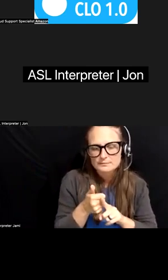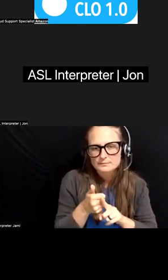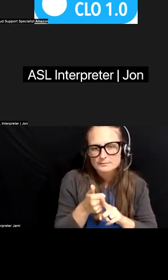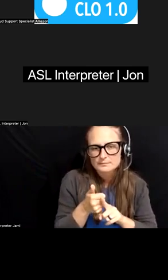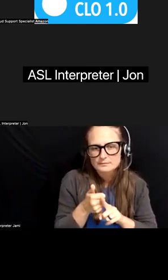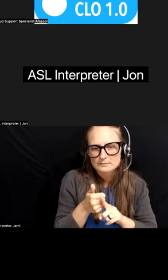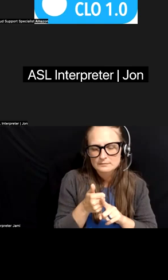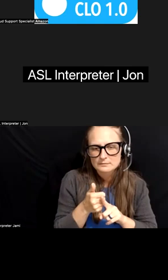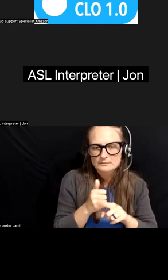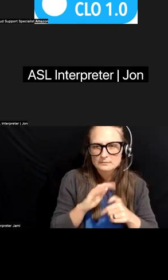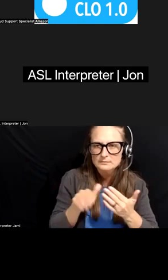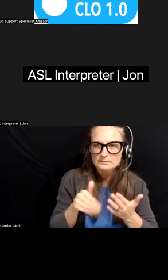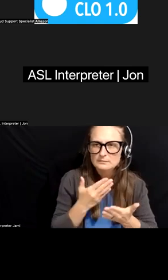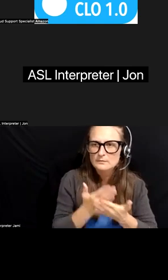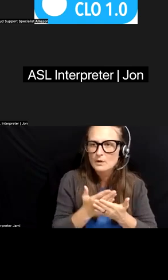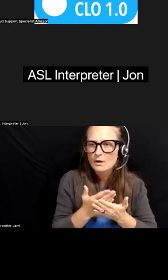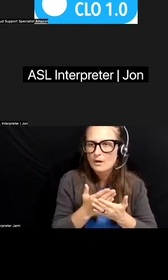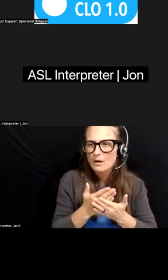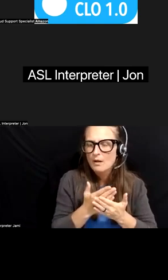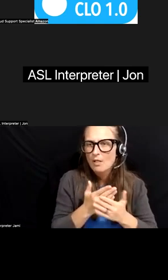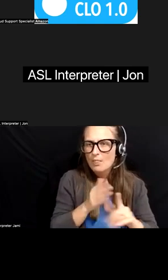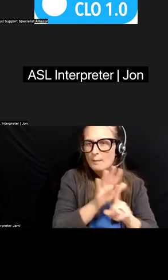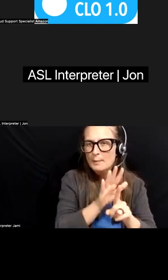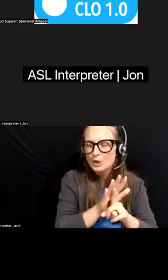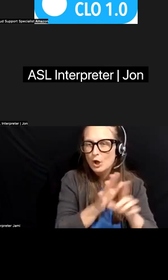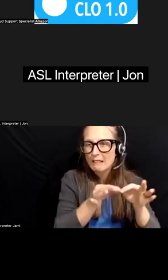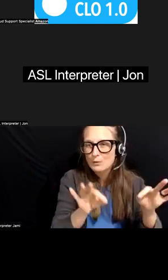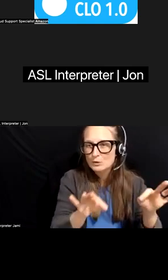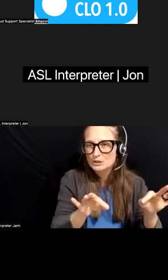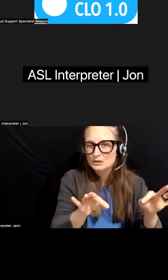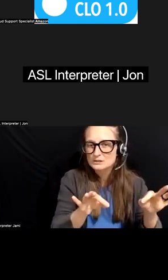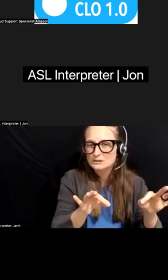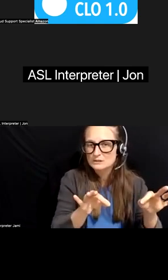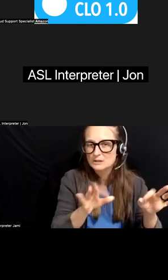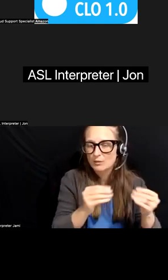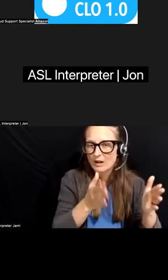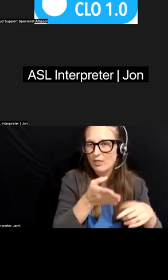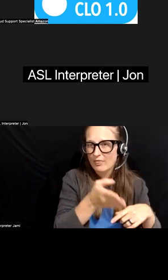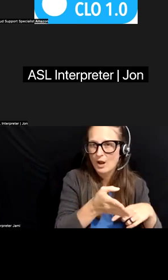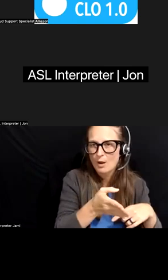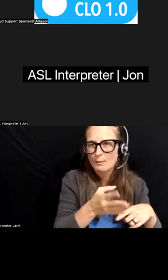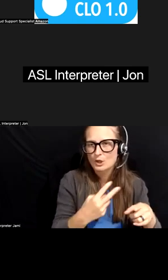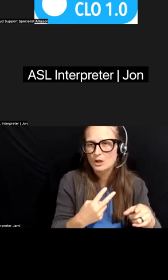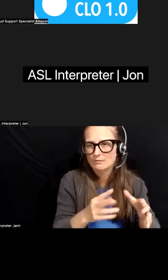all the popular languages are there and tools, but you're tied to the provider.